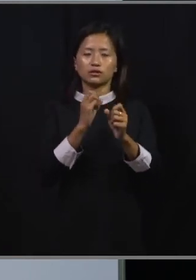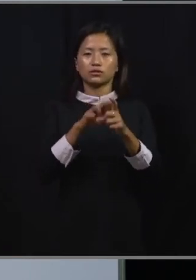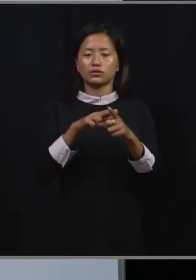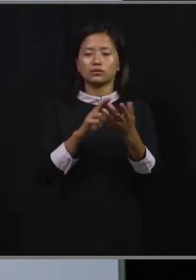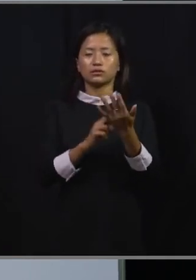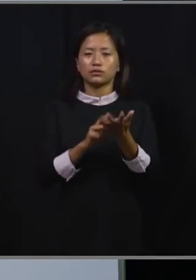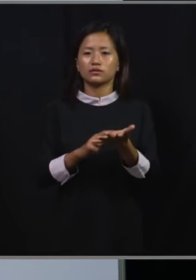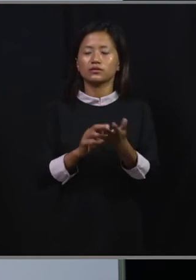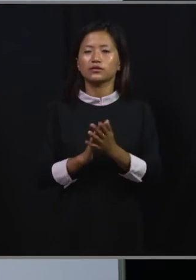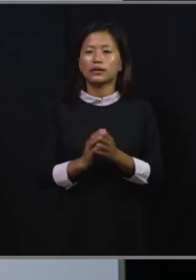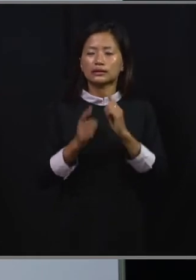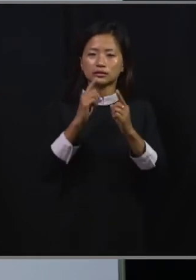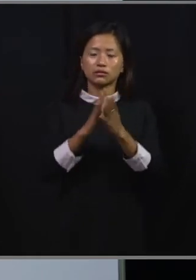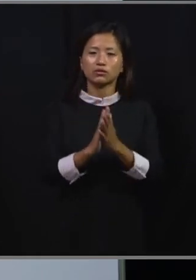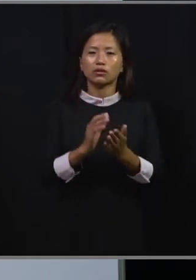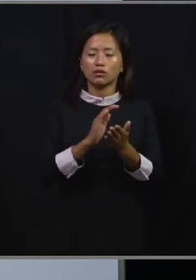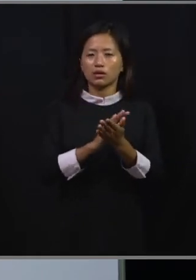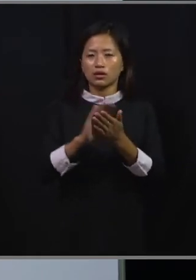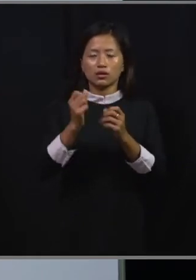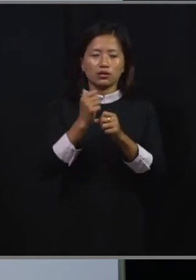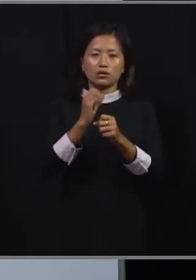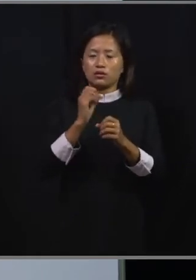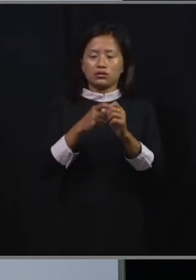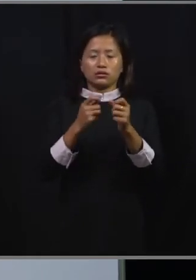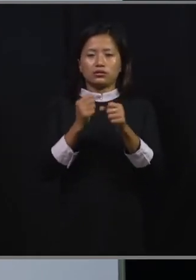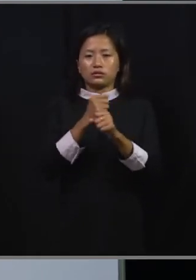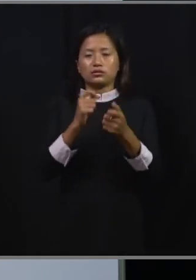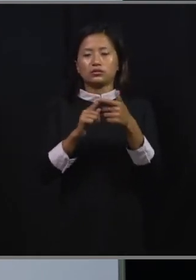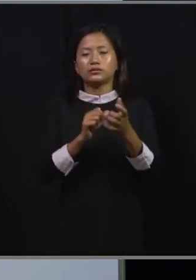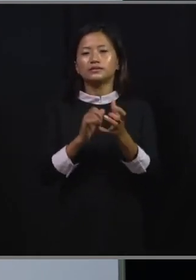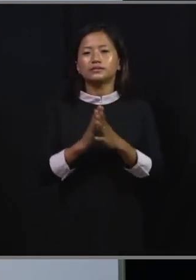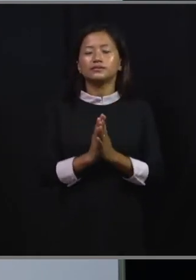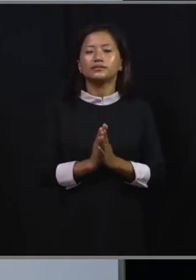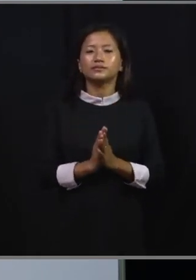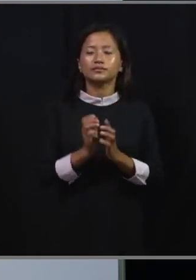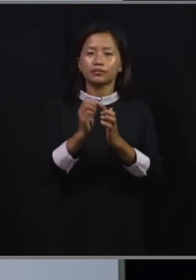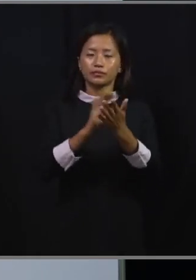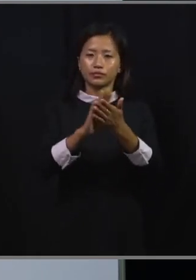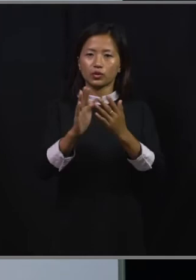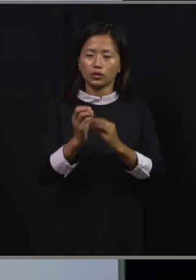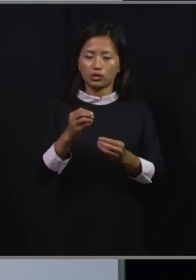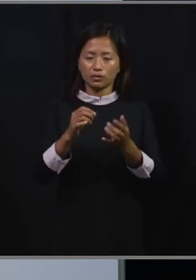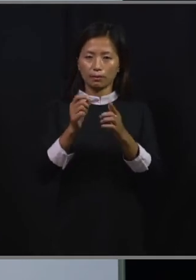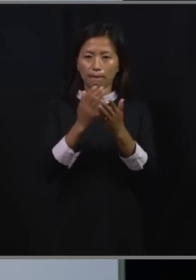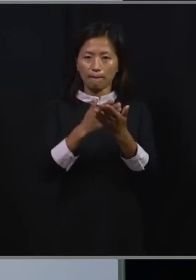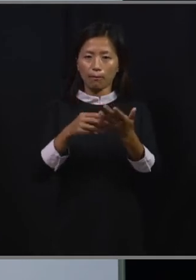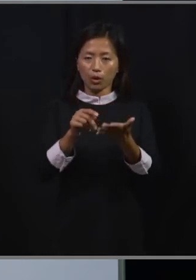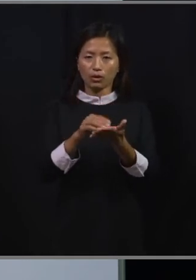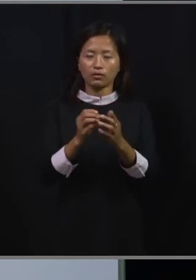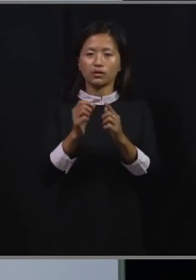be was explained by this Huygens or Heisen, but he failed to explain the phenomenon, that polarization of light. He failed to explain